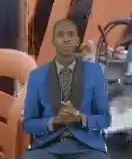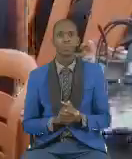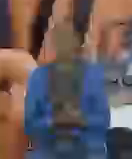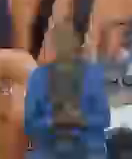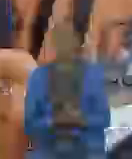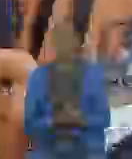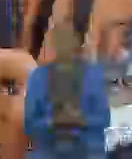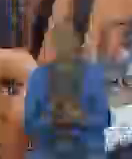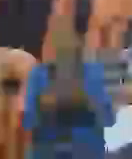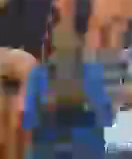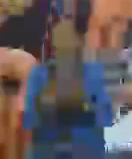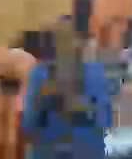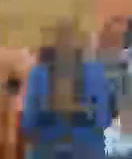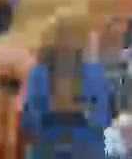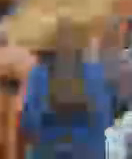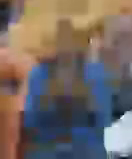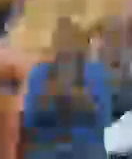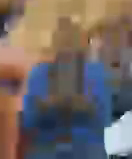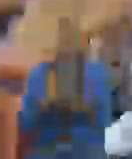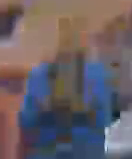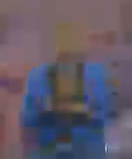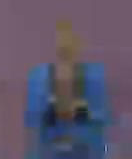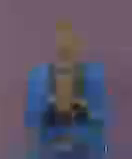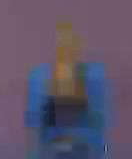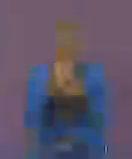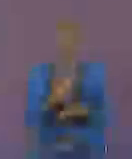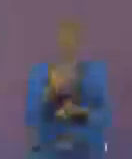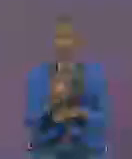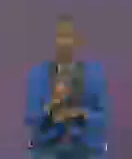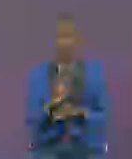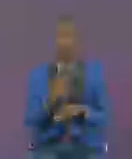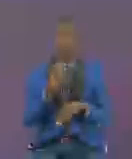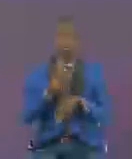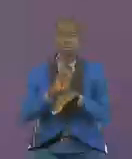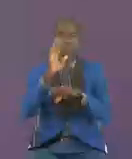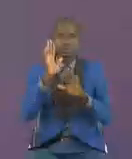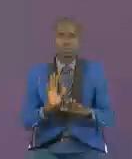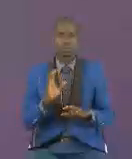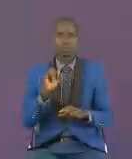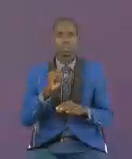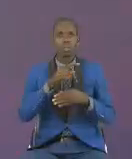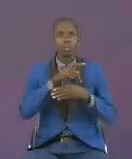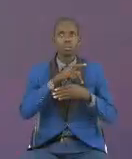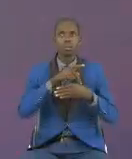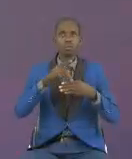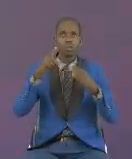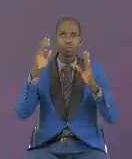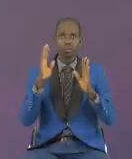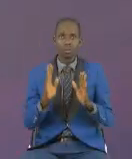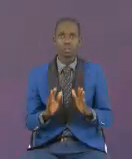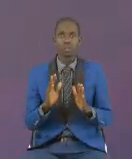As we come to our workers, ministers, professional